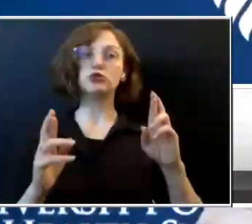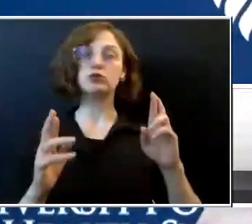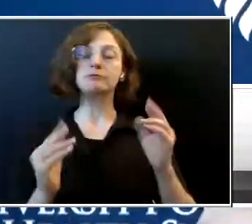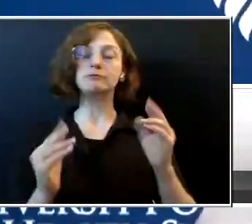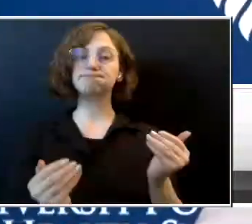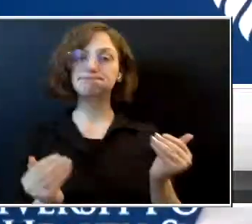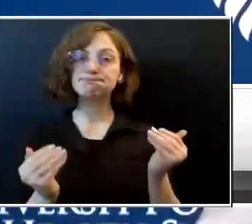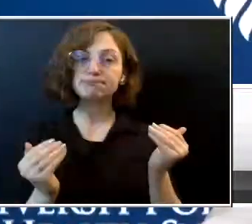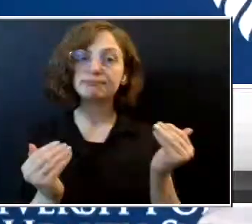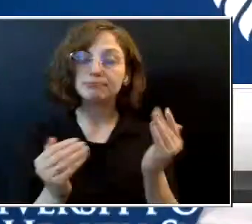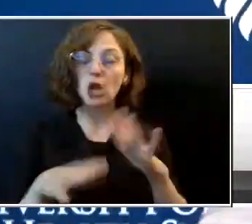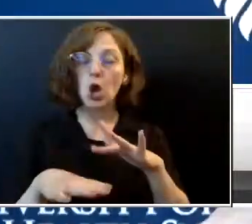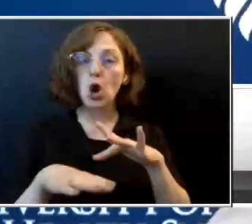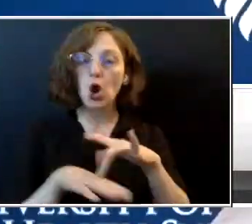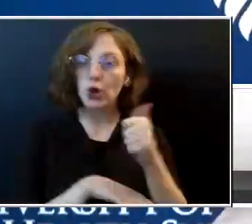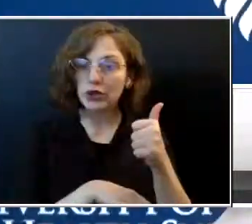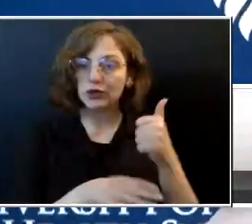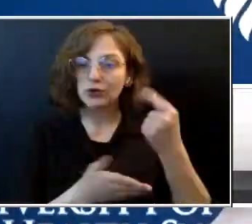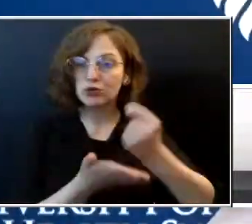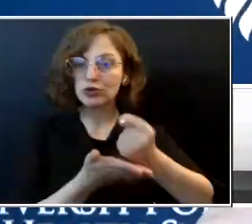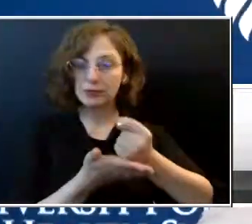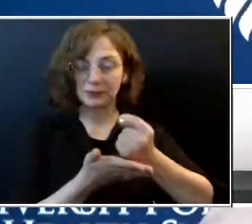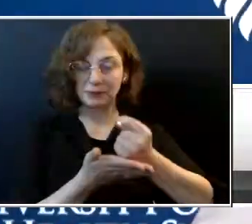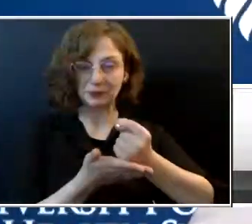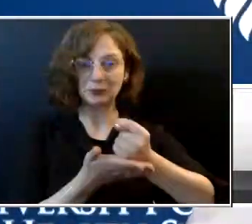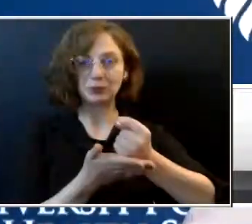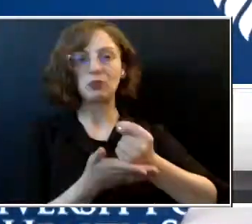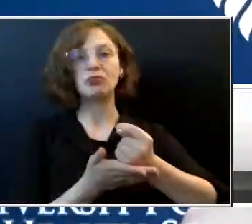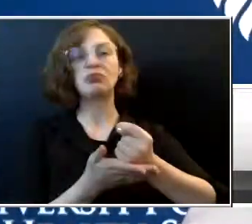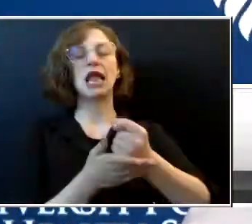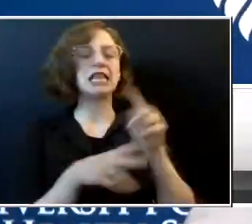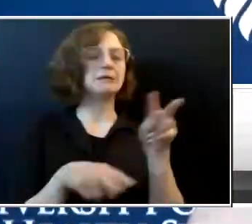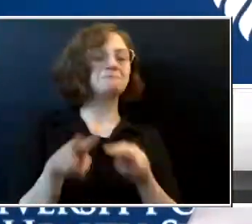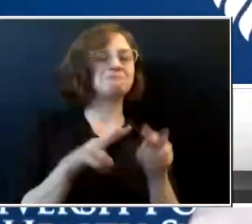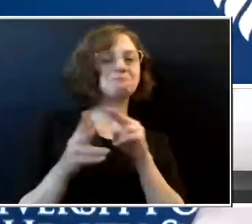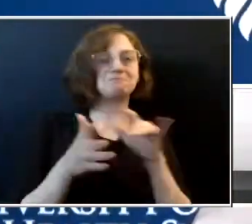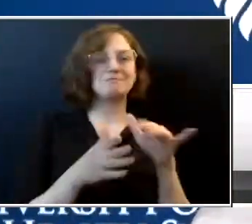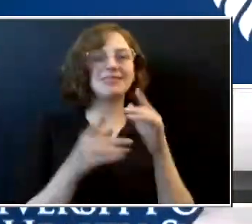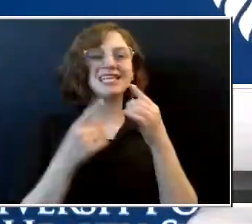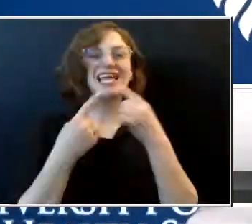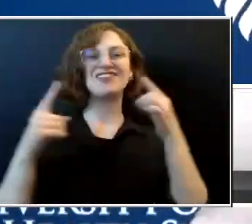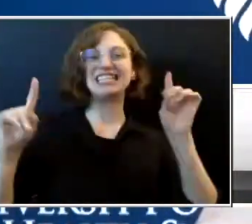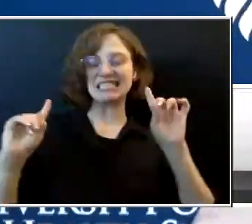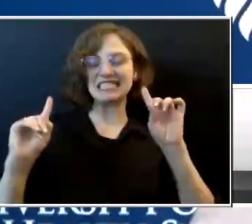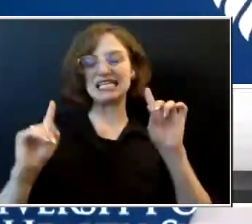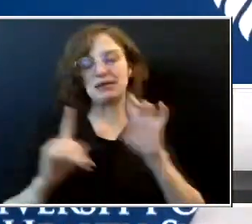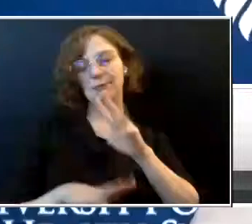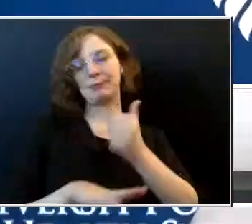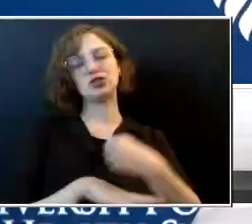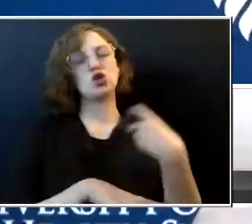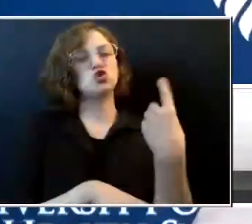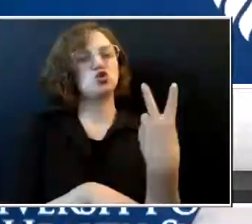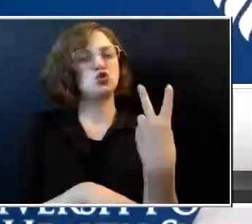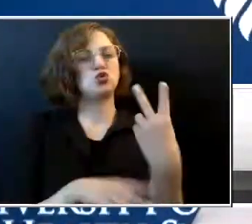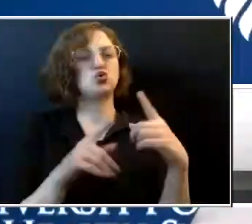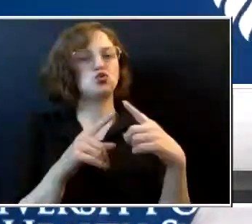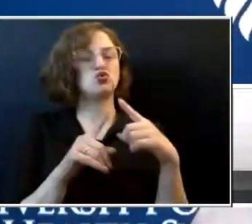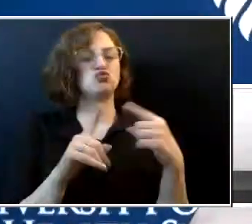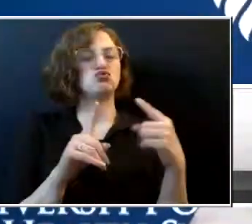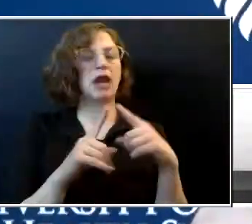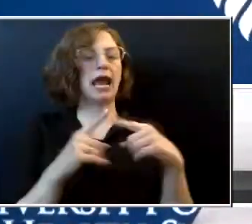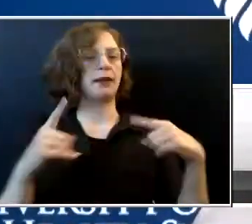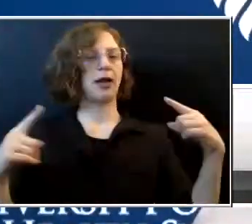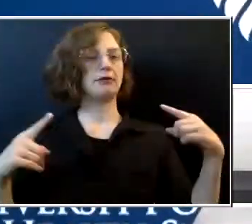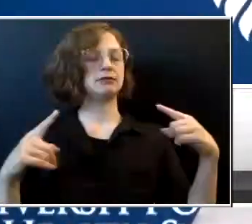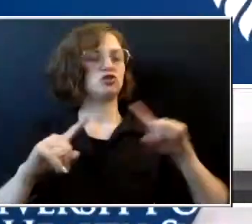relapsed myeloma? And they look at the efficacy and safety based on 2 randomized trials. The voting was actually in favor to move that,